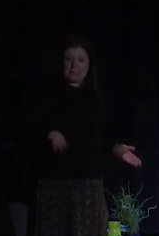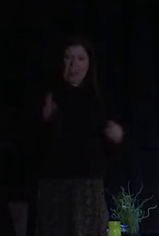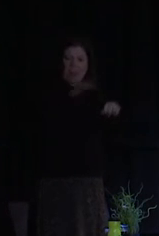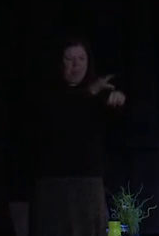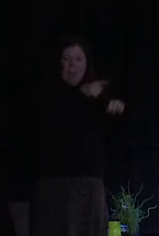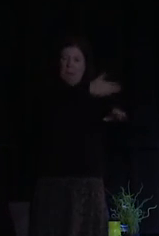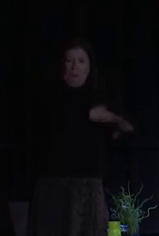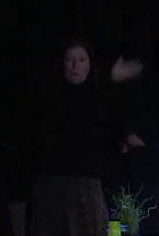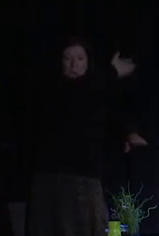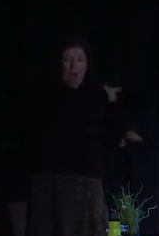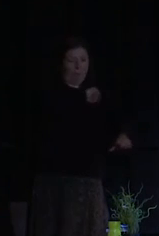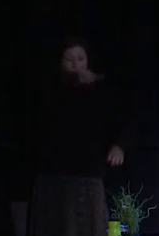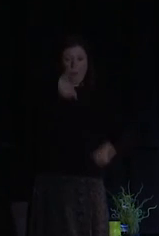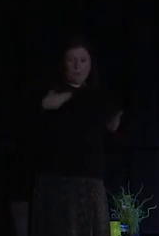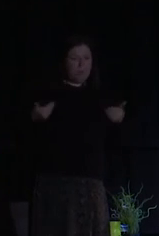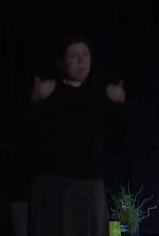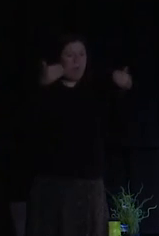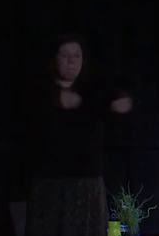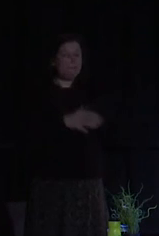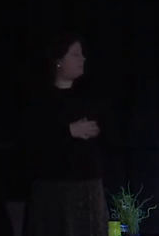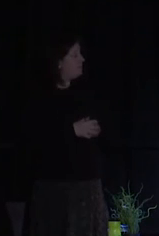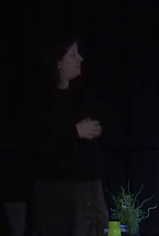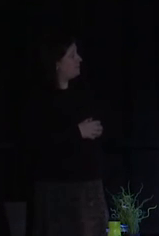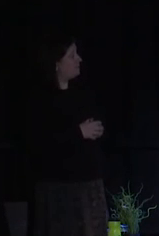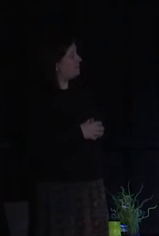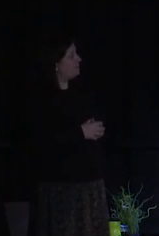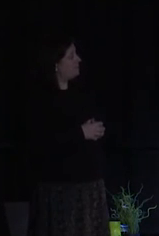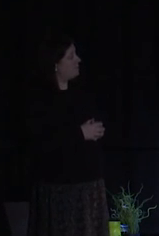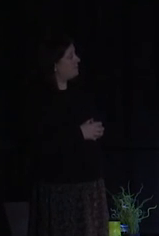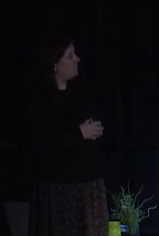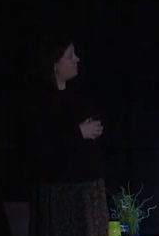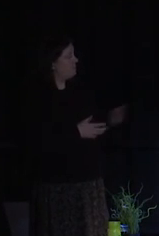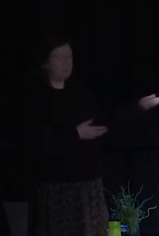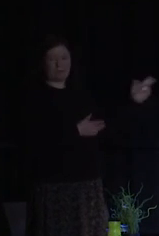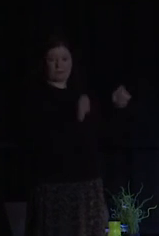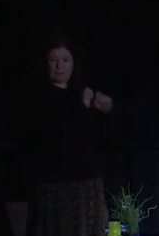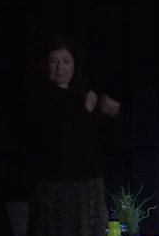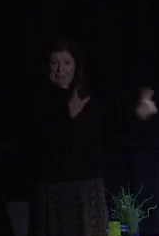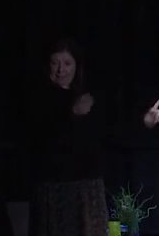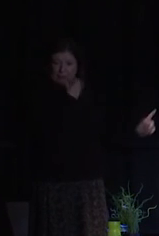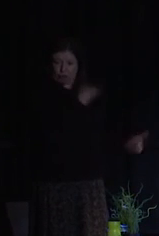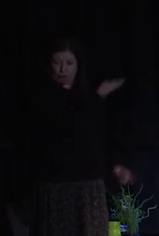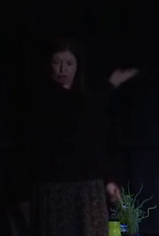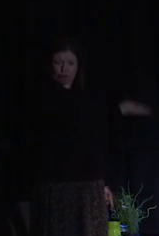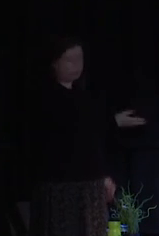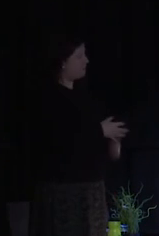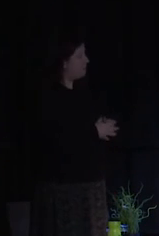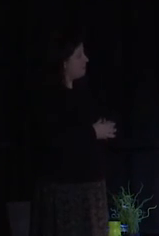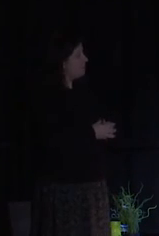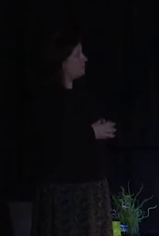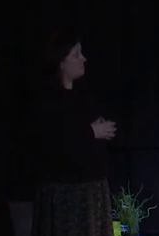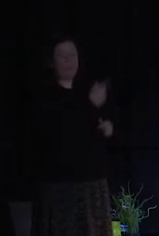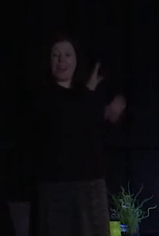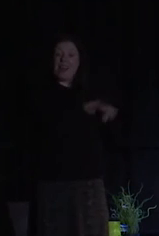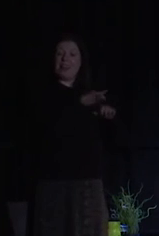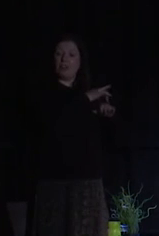are people, there are so many more. So I just a few things. I mean, look at the imagery is so stunning. For me, really personal, because that's the National Theatre